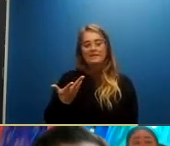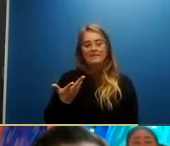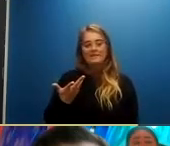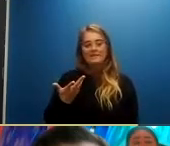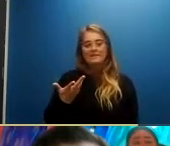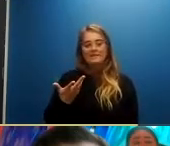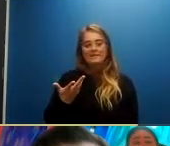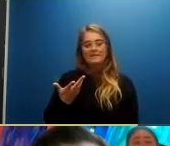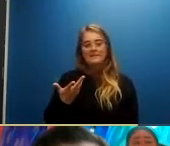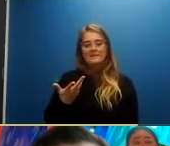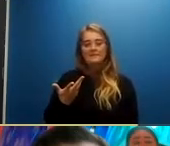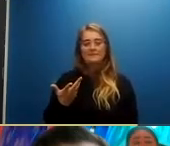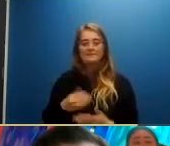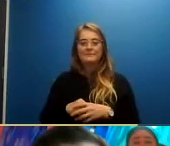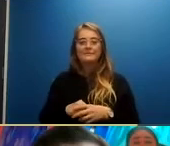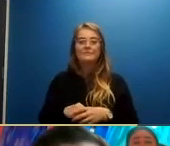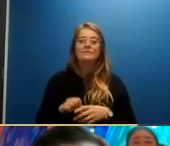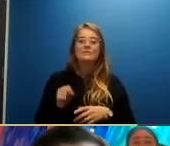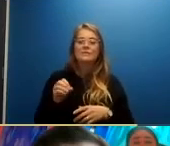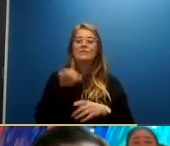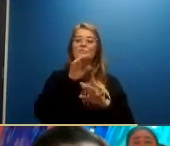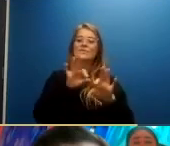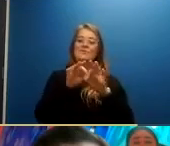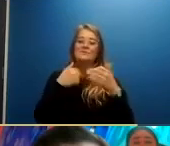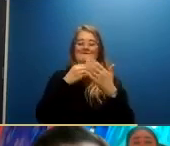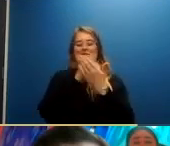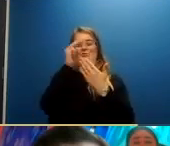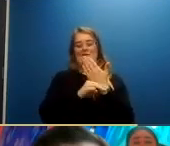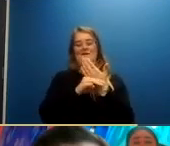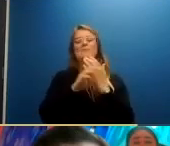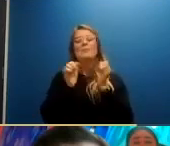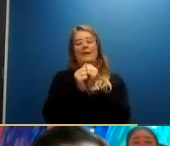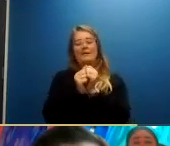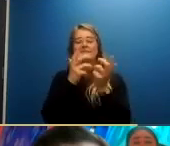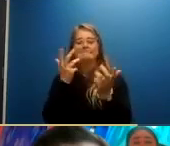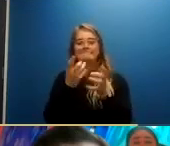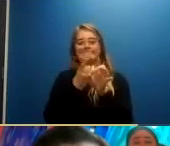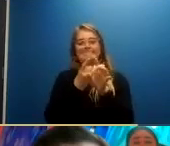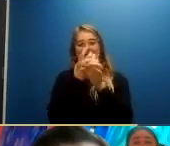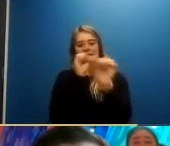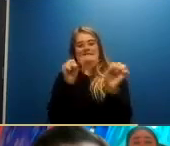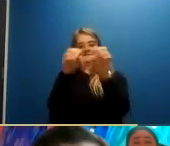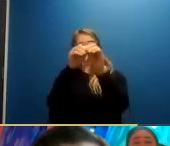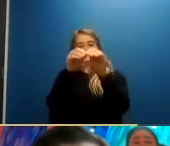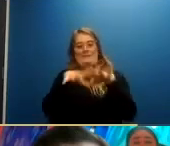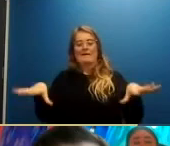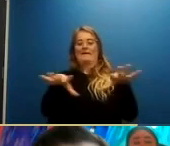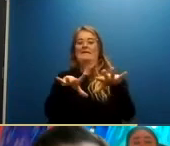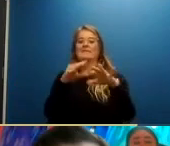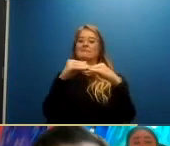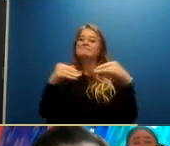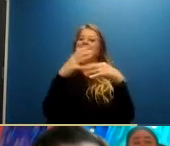to bring the Indigenous lens to the Making Sense of Pain curriculum and provide that safe space for our Indigenous